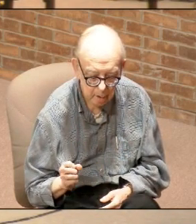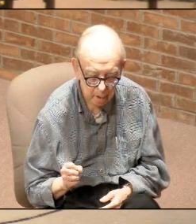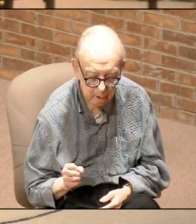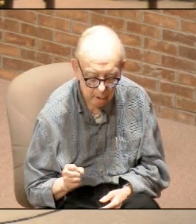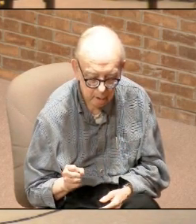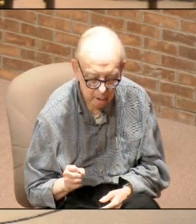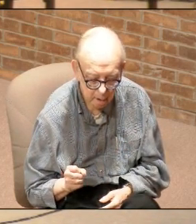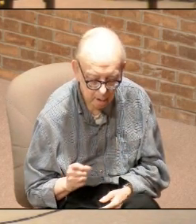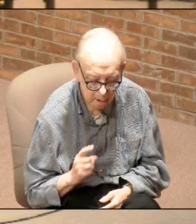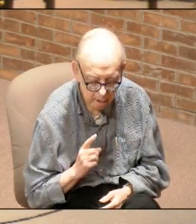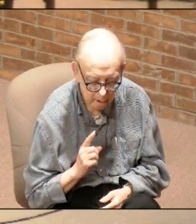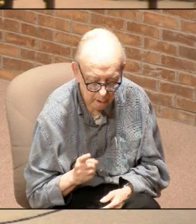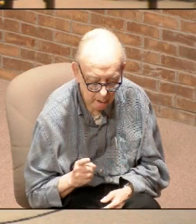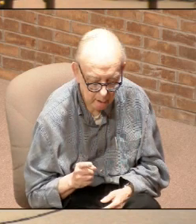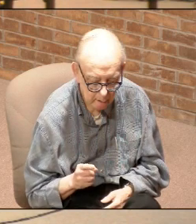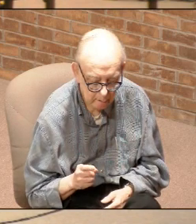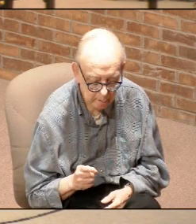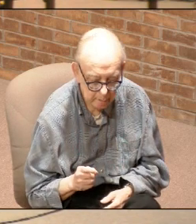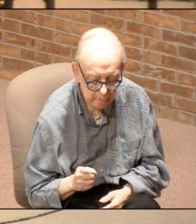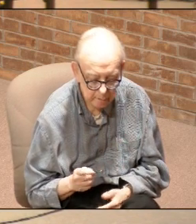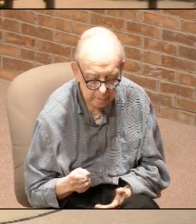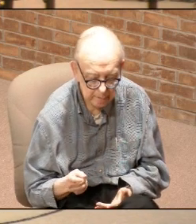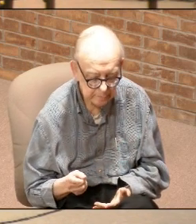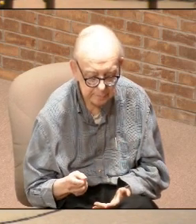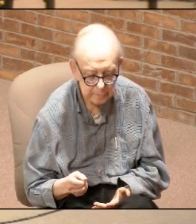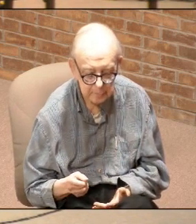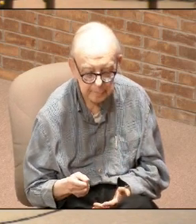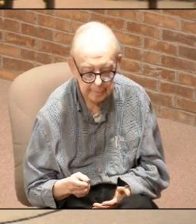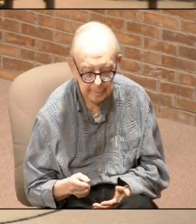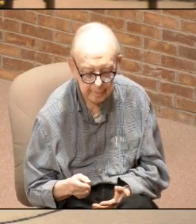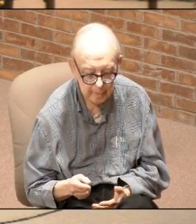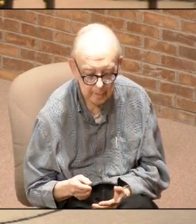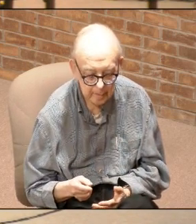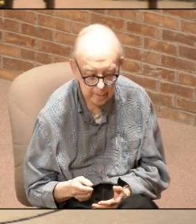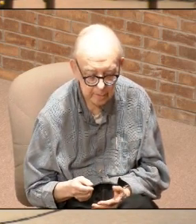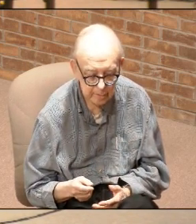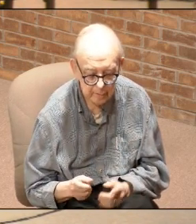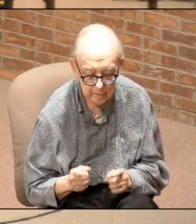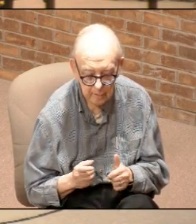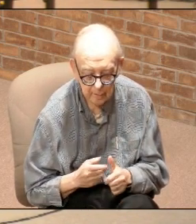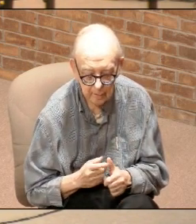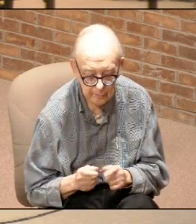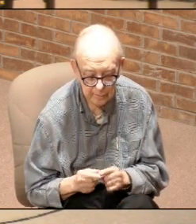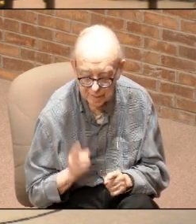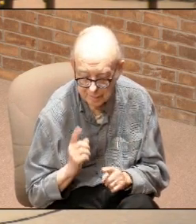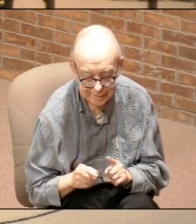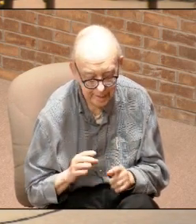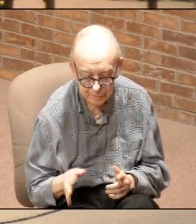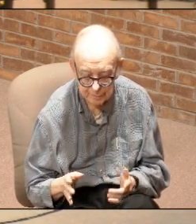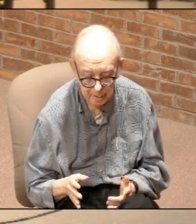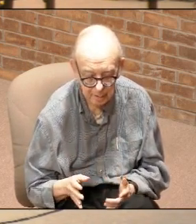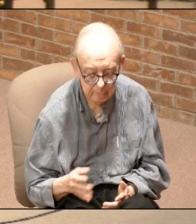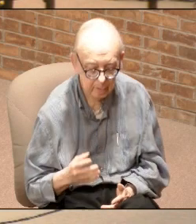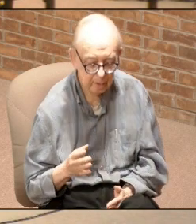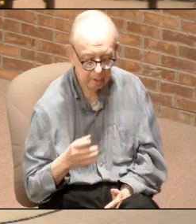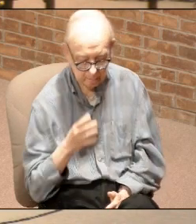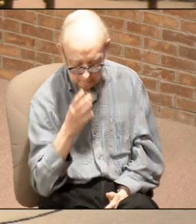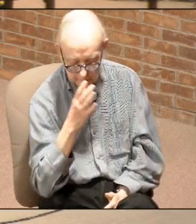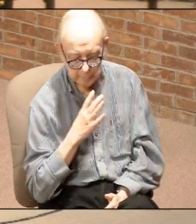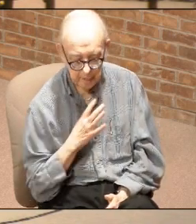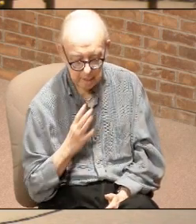was actually a acropolis i believe was his original name but he had